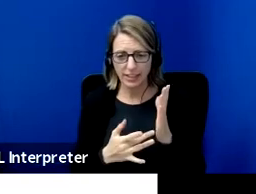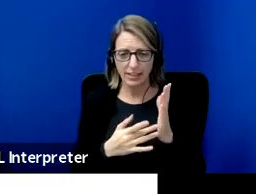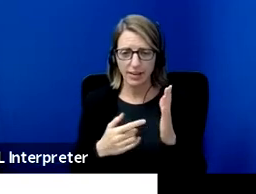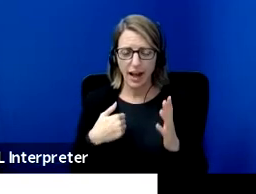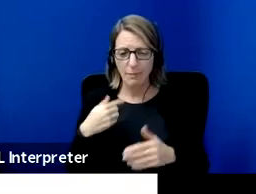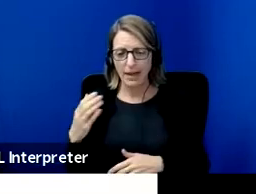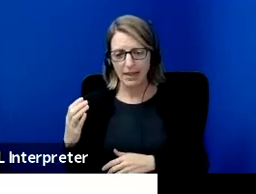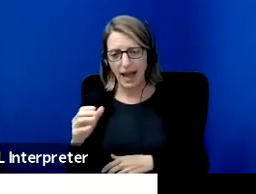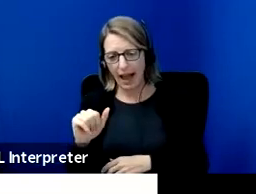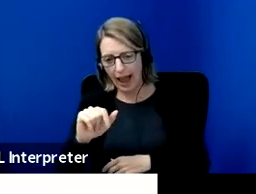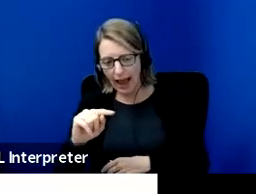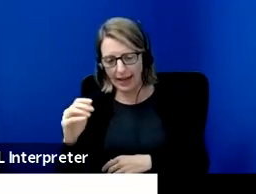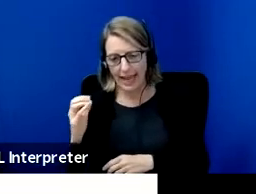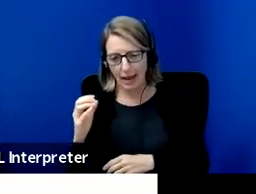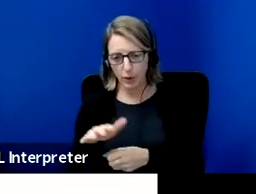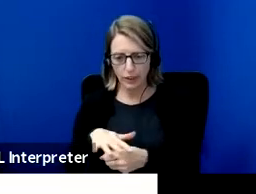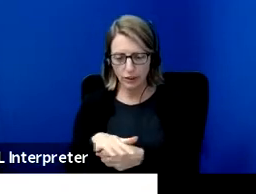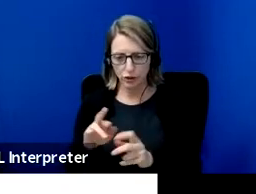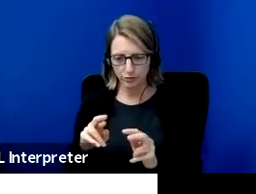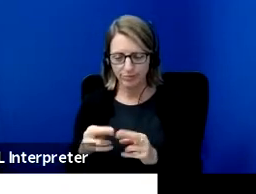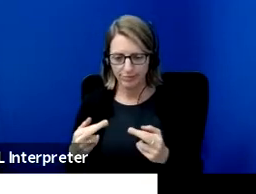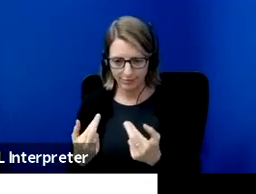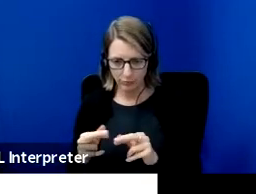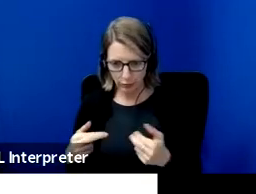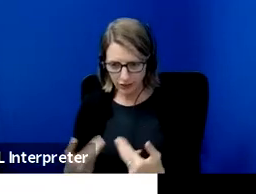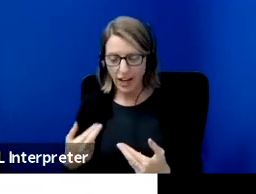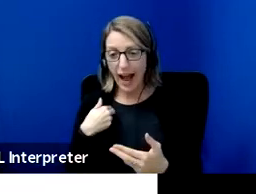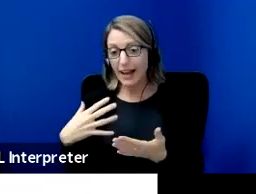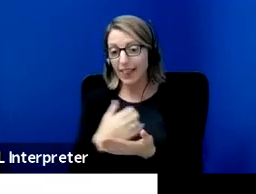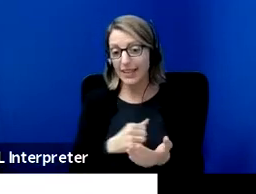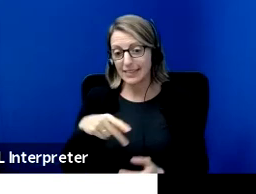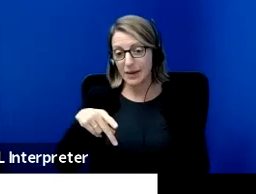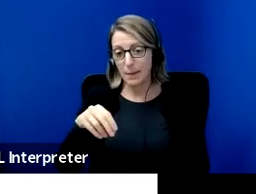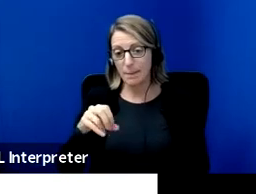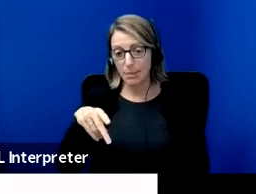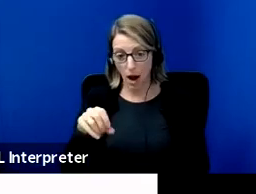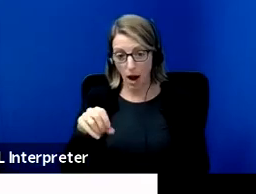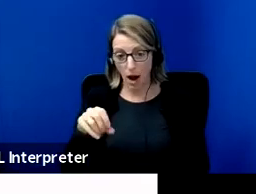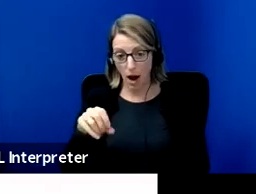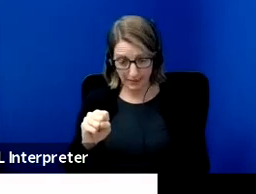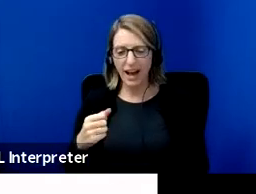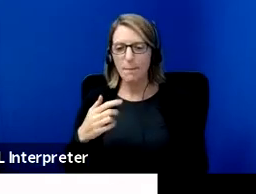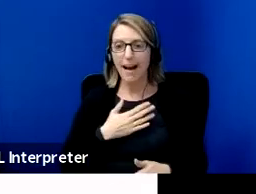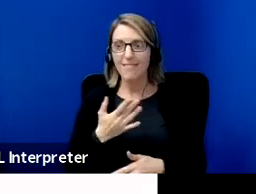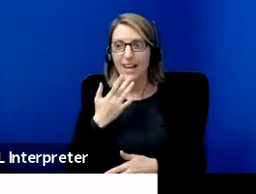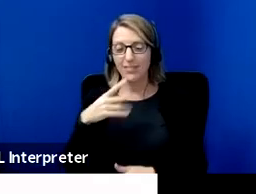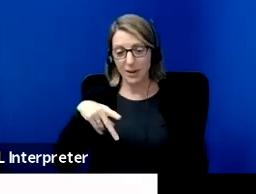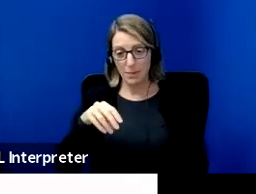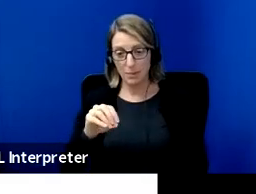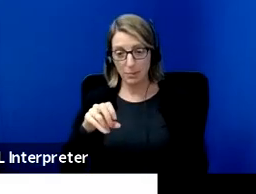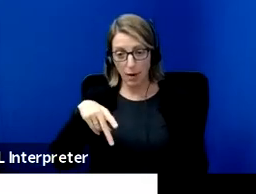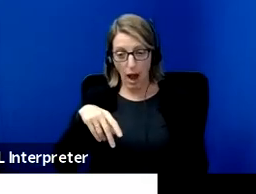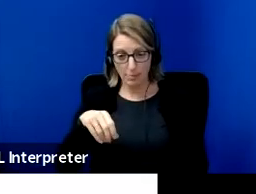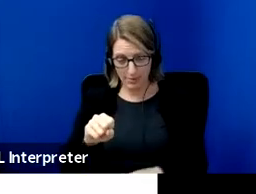Region. I collect pops. My favorite pop is a signed pop from Tom Holland. That's Spider-Man. And that's what I got so far.